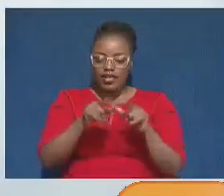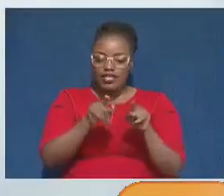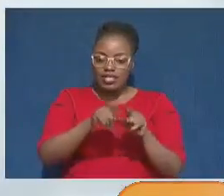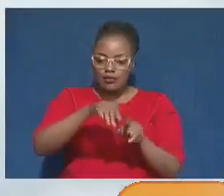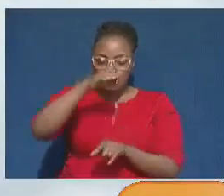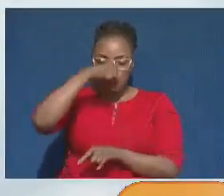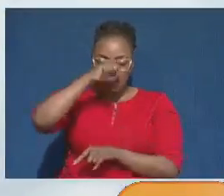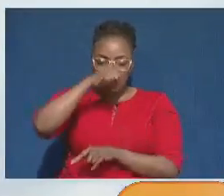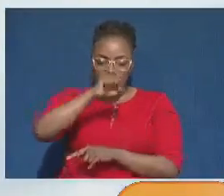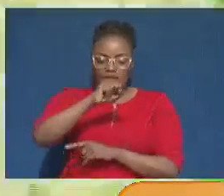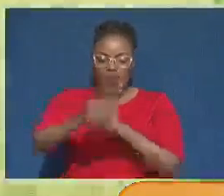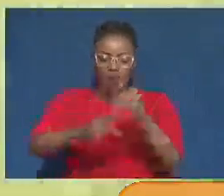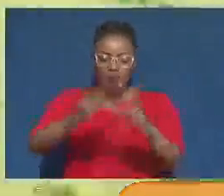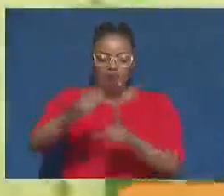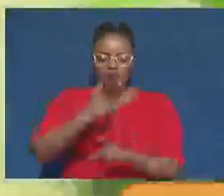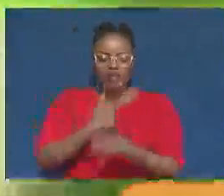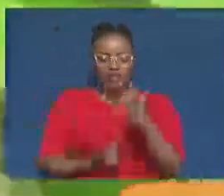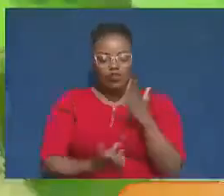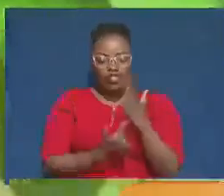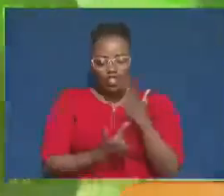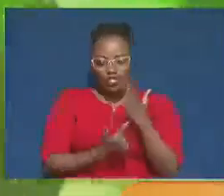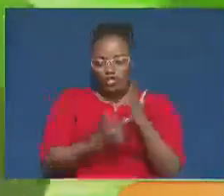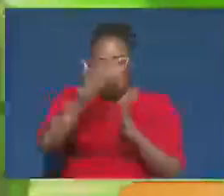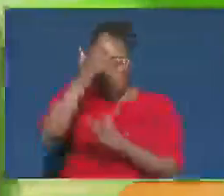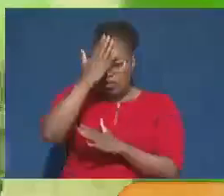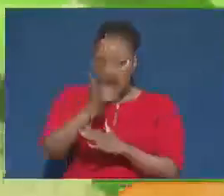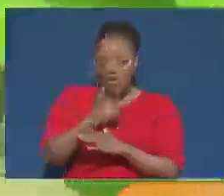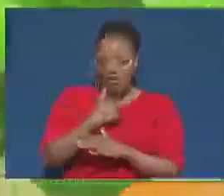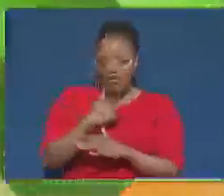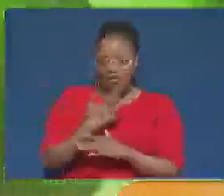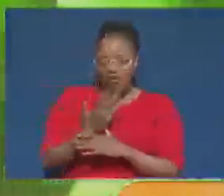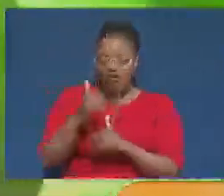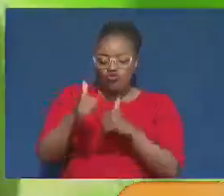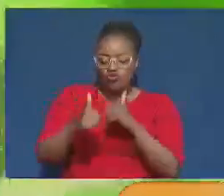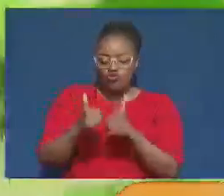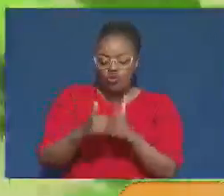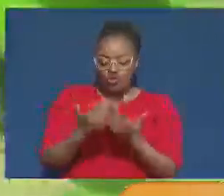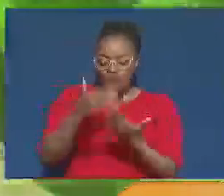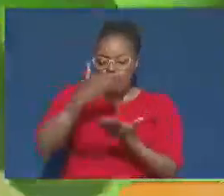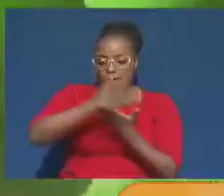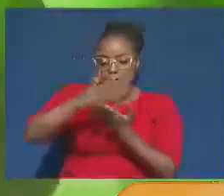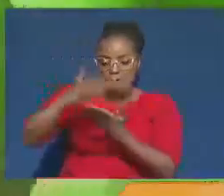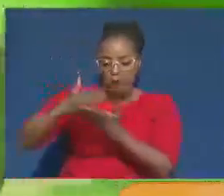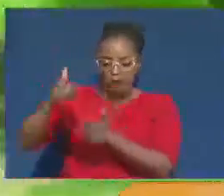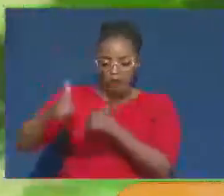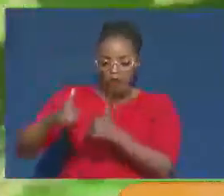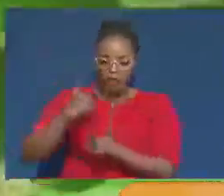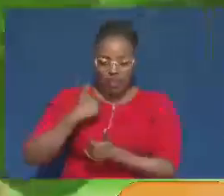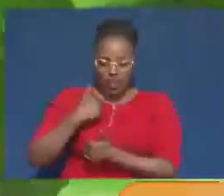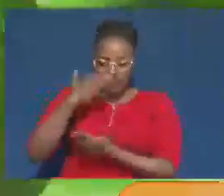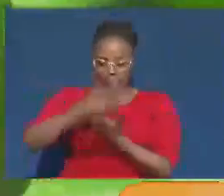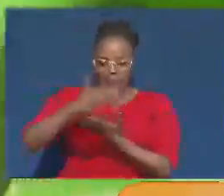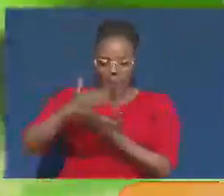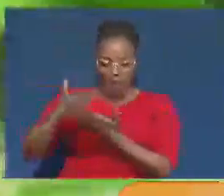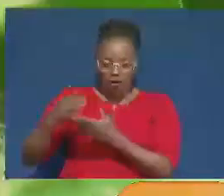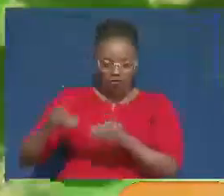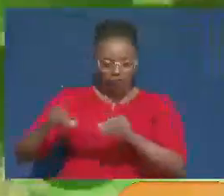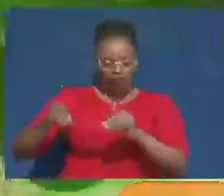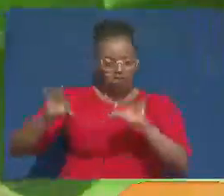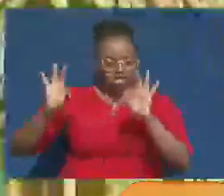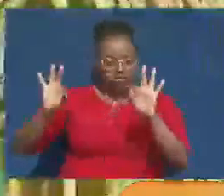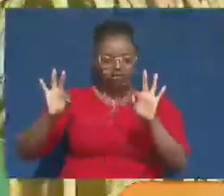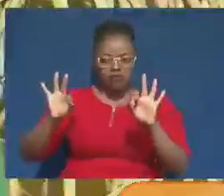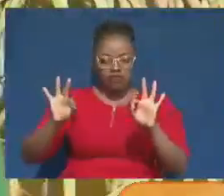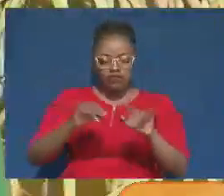it can be processed through this technology because of the chopping component. So it's able to chop very finely